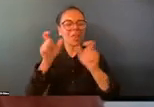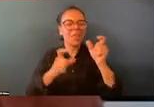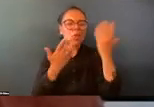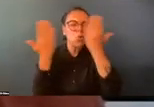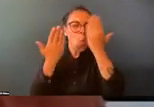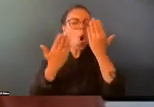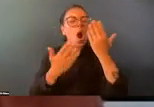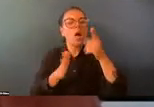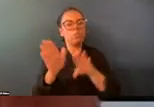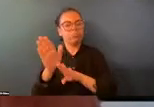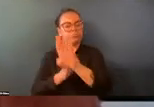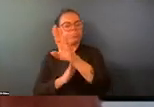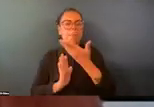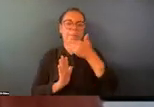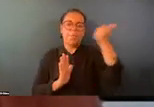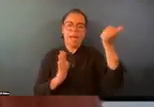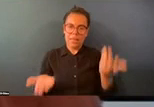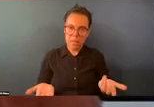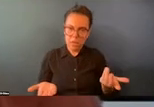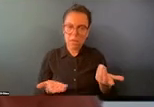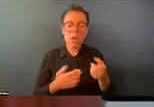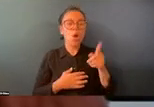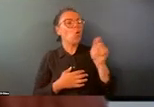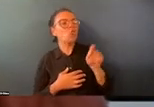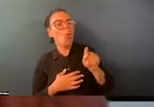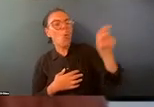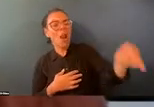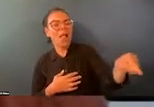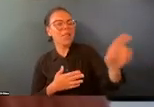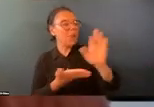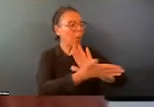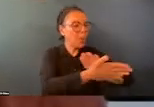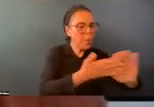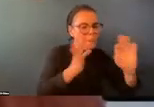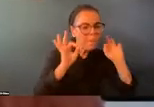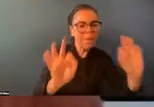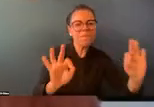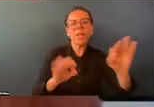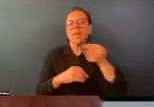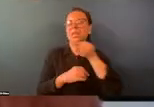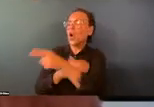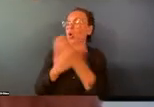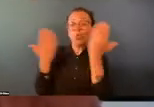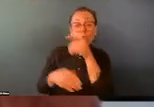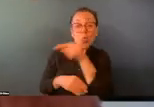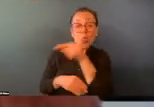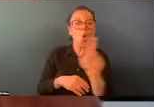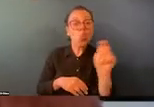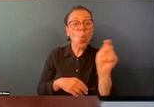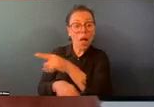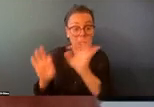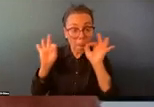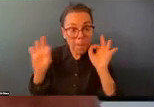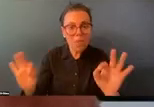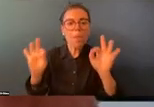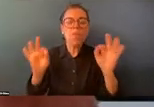in those districts can use those comfortable restrooms while they are studying in the school, and adolescent girls in